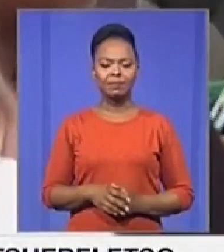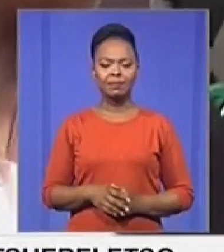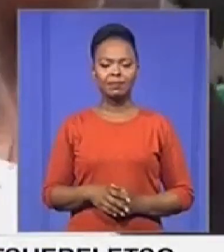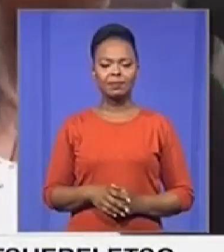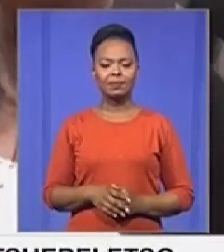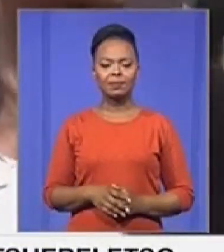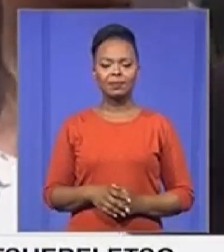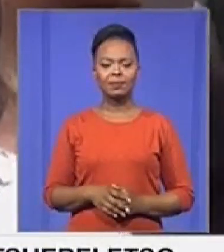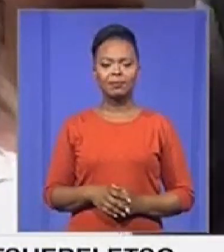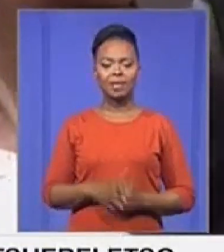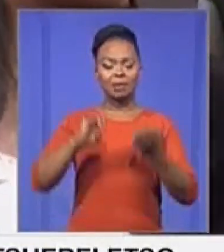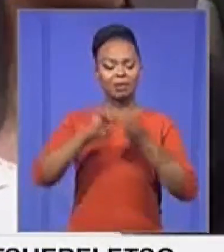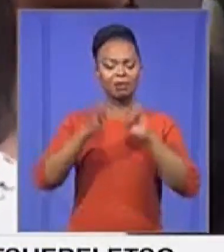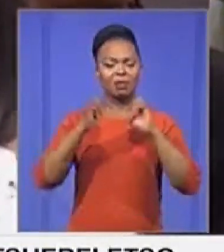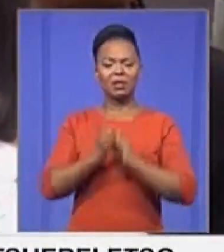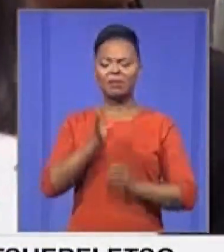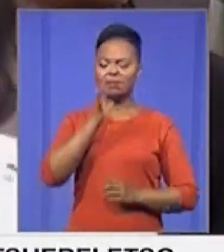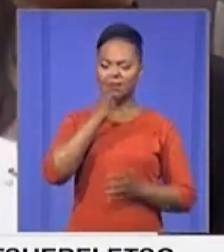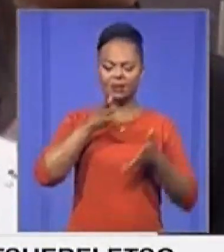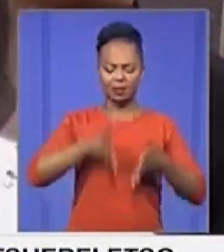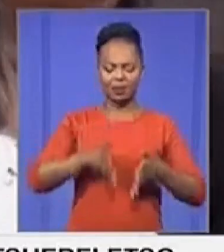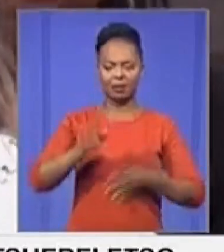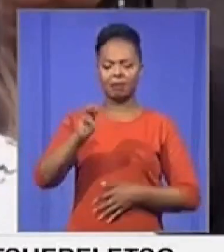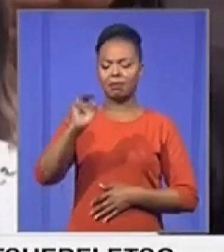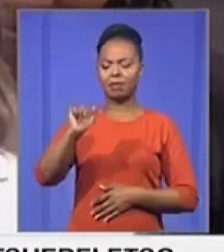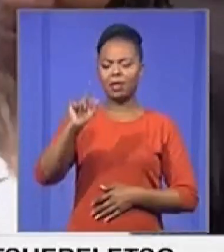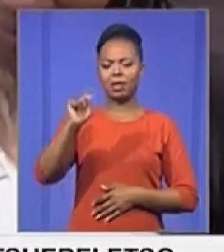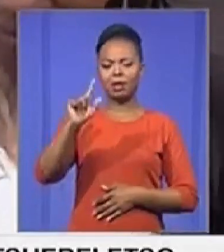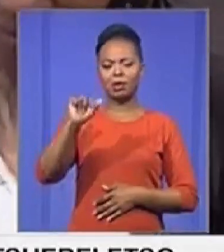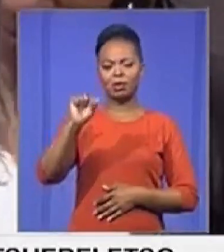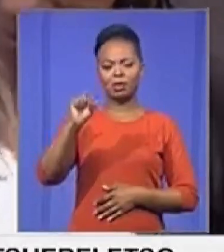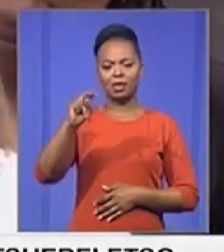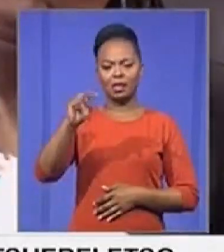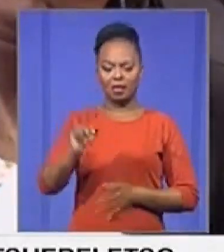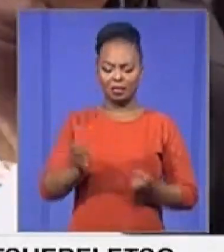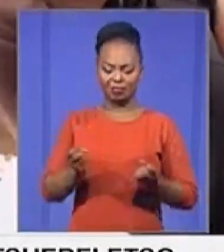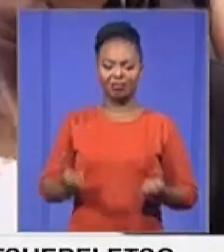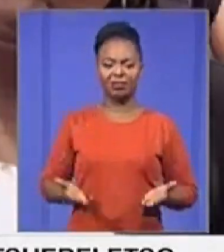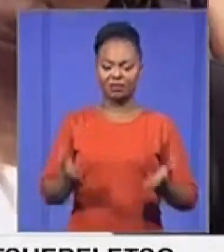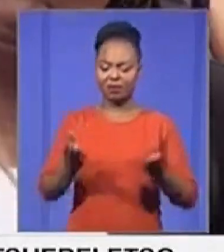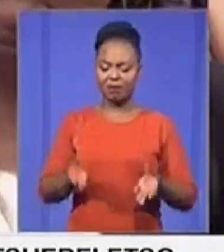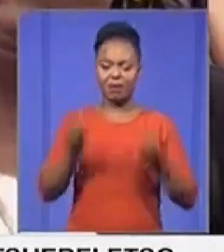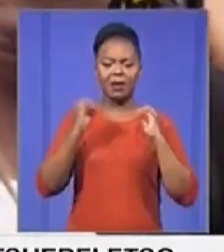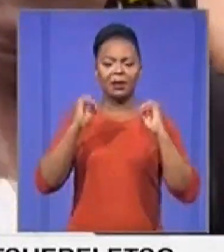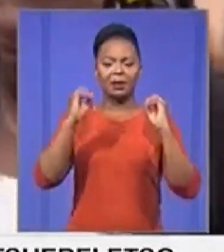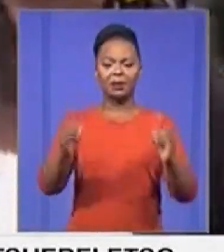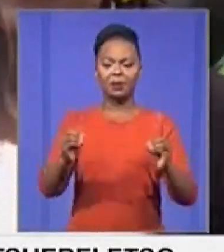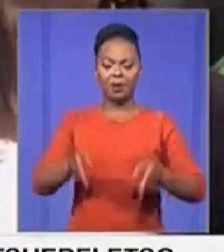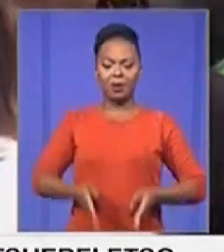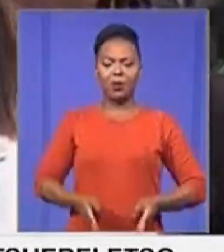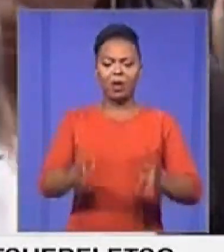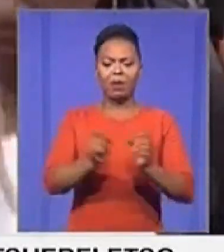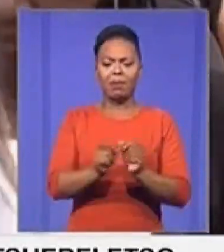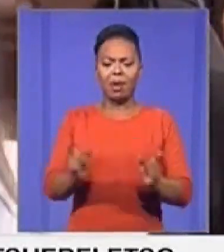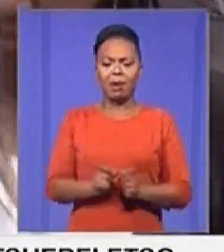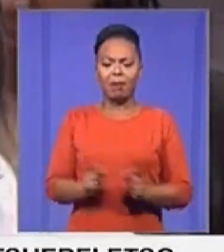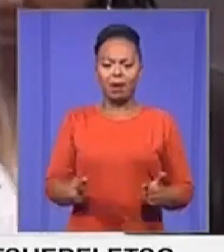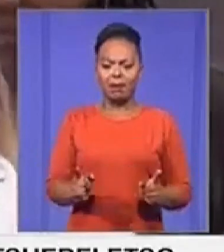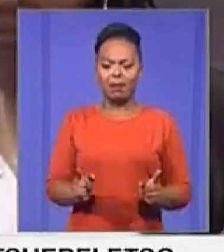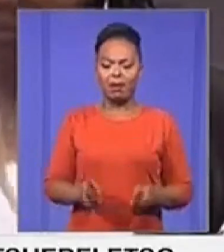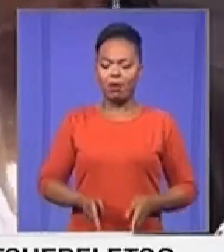Re na le di-challenges tse dingata mo matlosana ga rena service delivery re na le di-potholes tse dingata ga rena ditsela